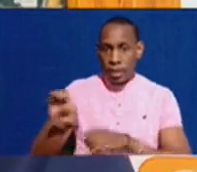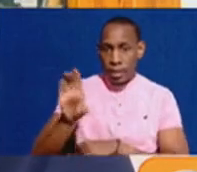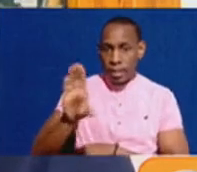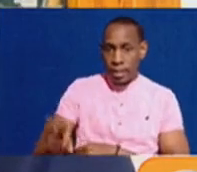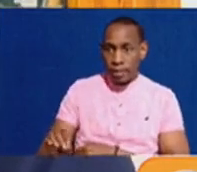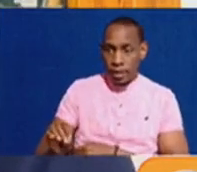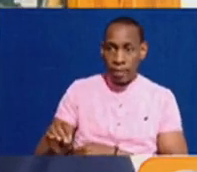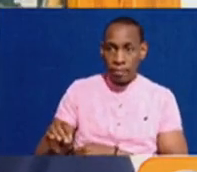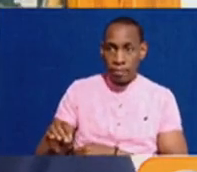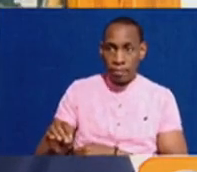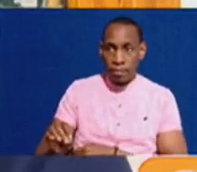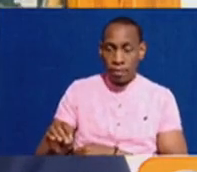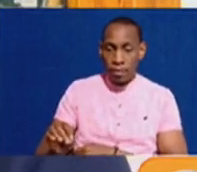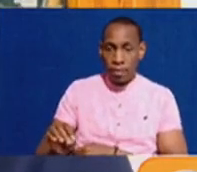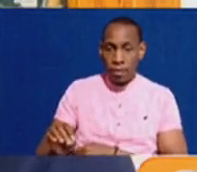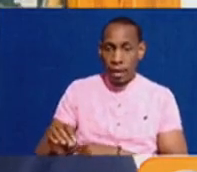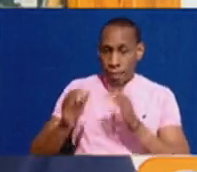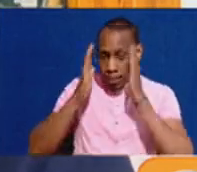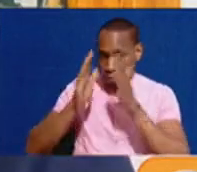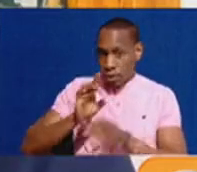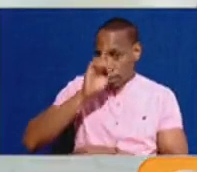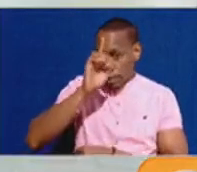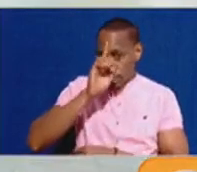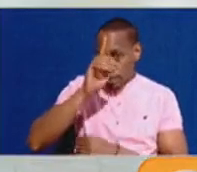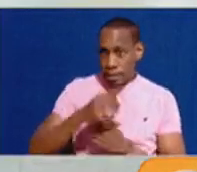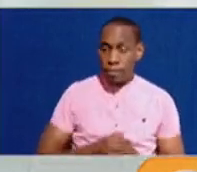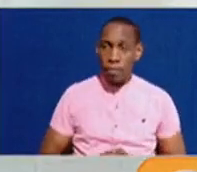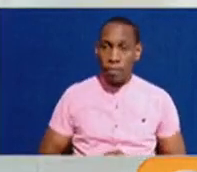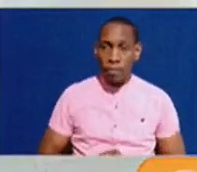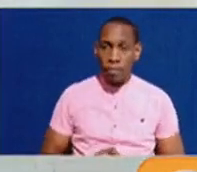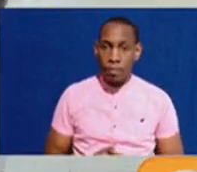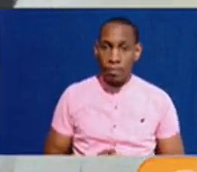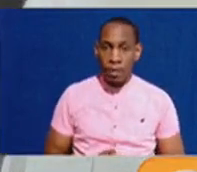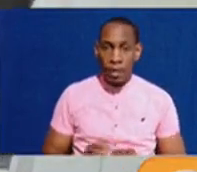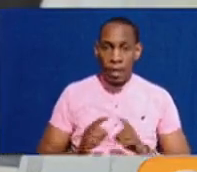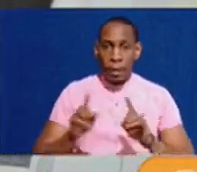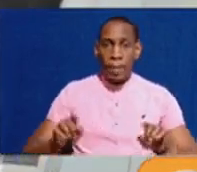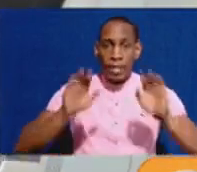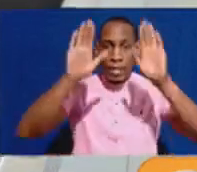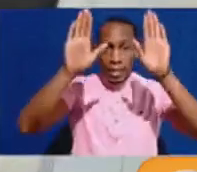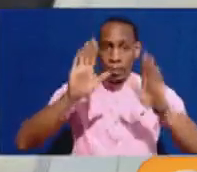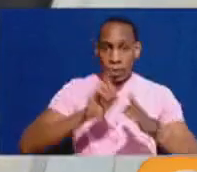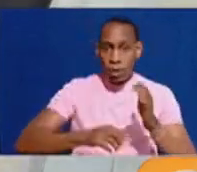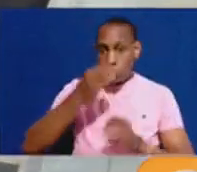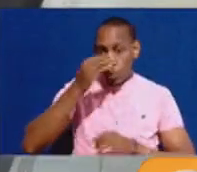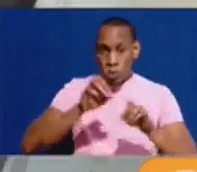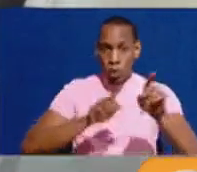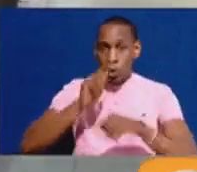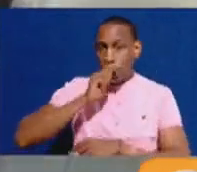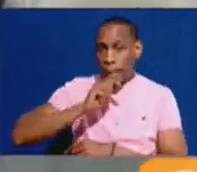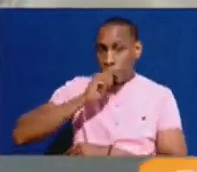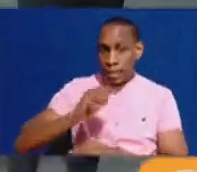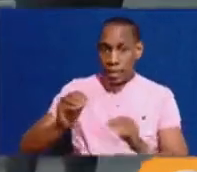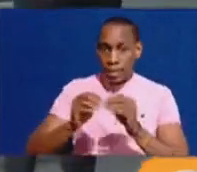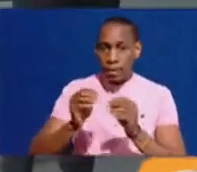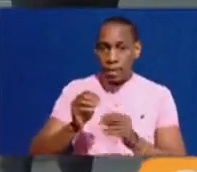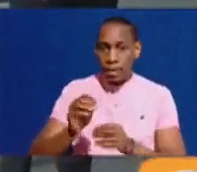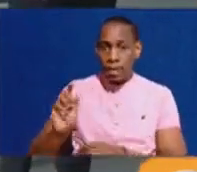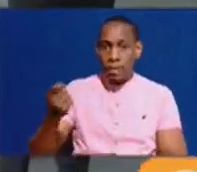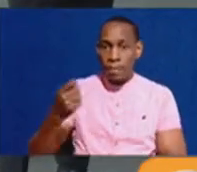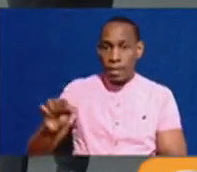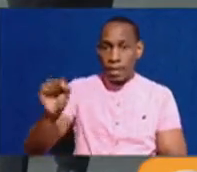to pay serious attention, among the first areas. But more fundamental is Ruto's visit to Tanzania and meeting with President